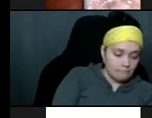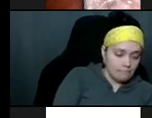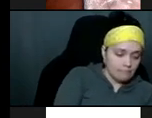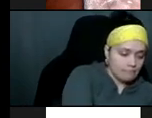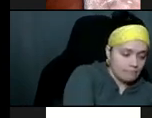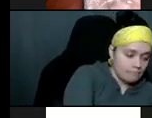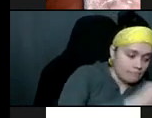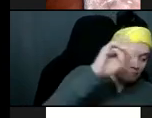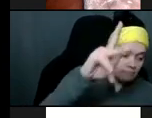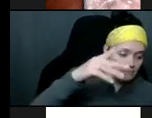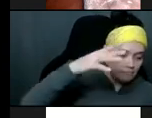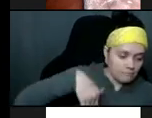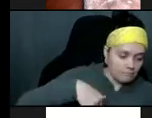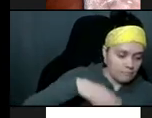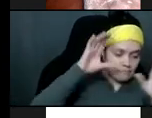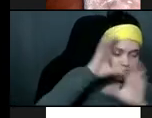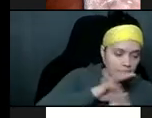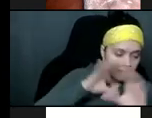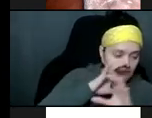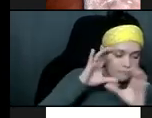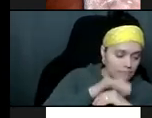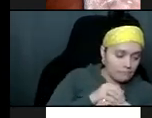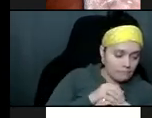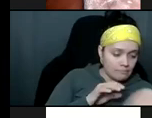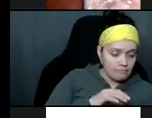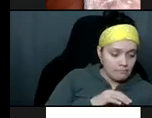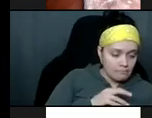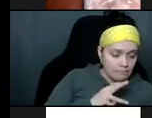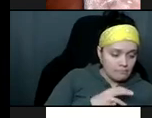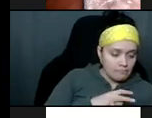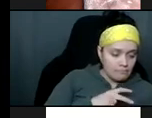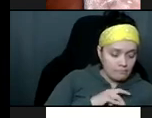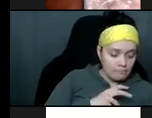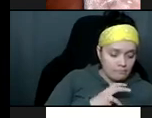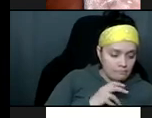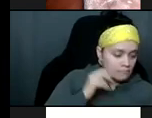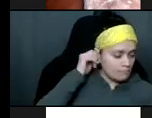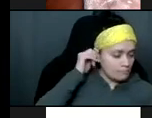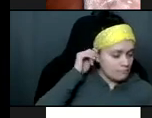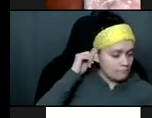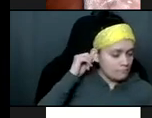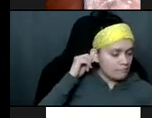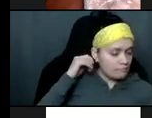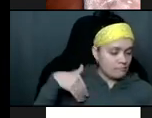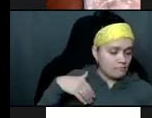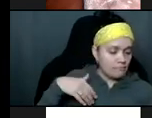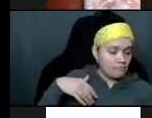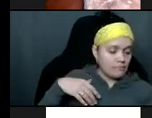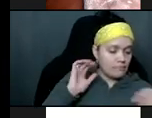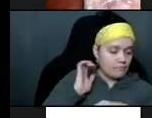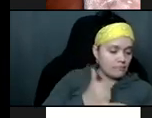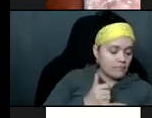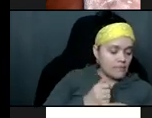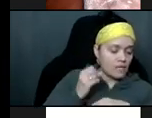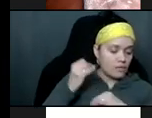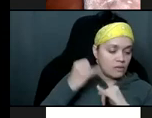All right, late exploration and settlement. Isolation led to late exploration and settlement. So